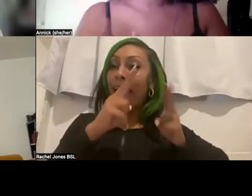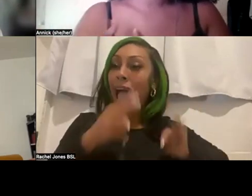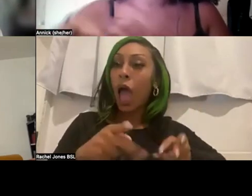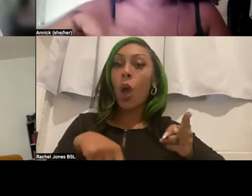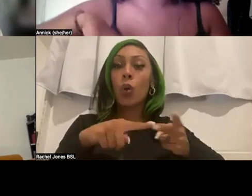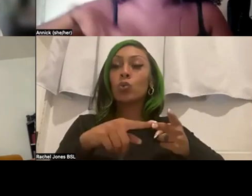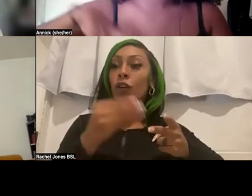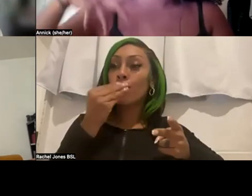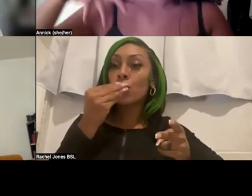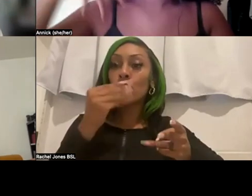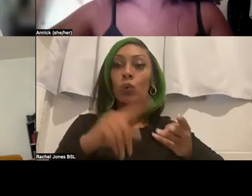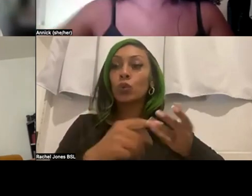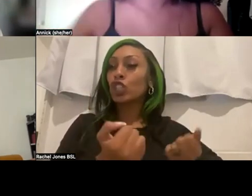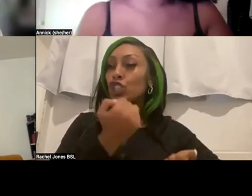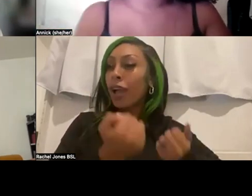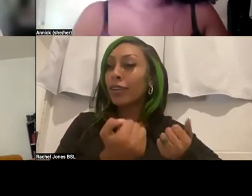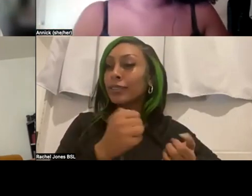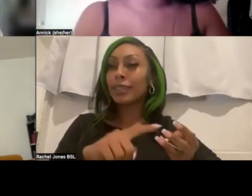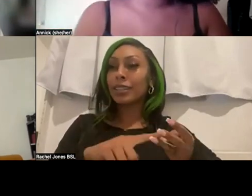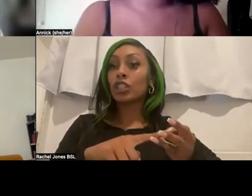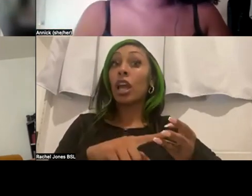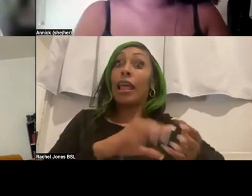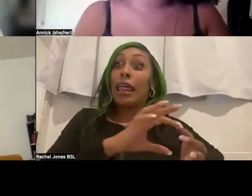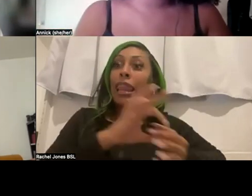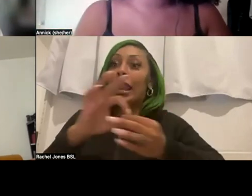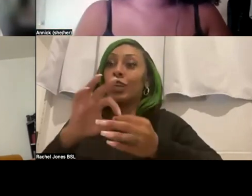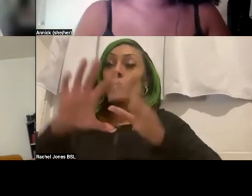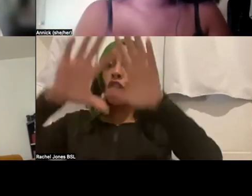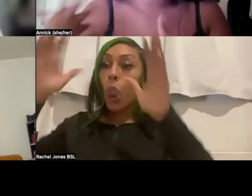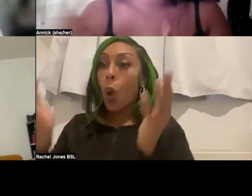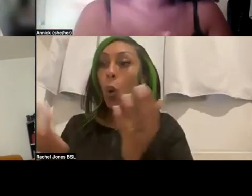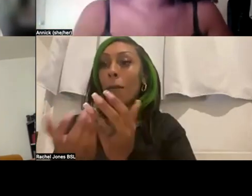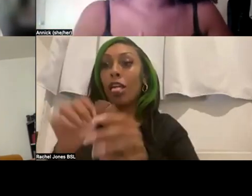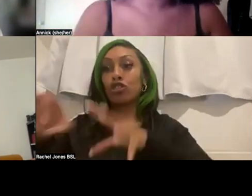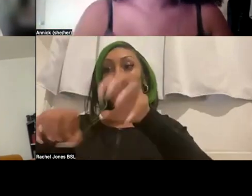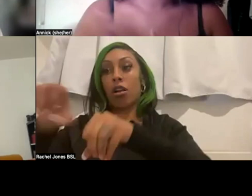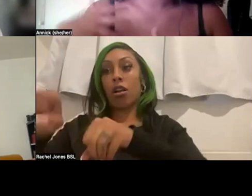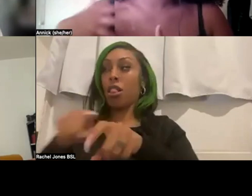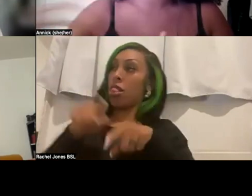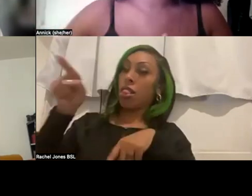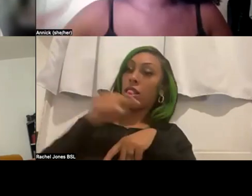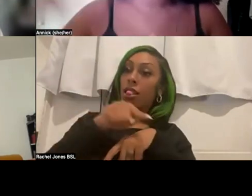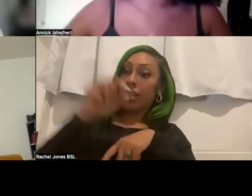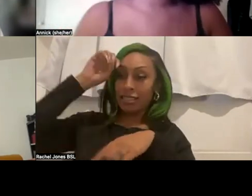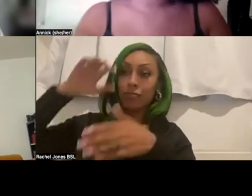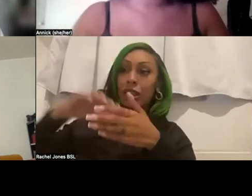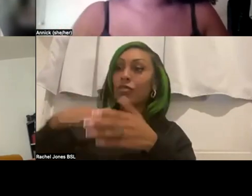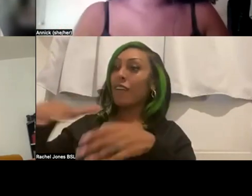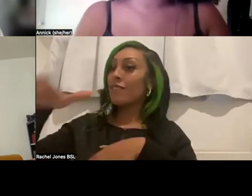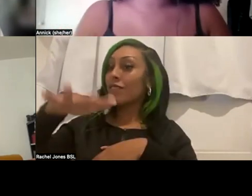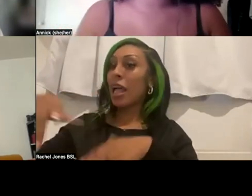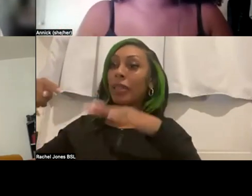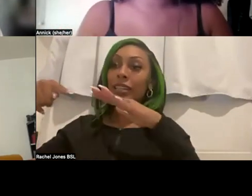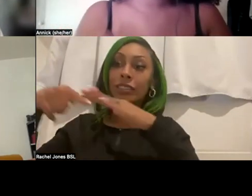justice, etc., with global struggles that they experience as well, but that their families and communities experience